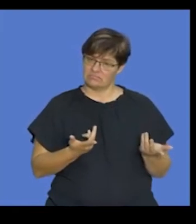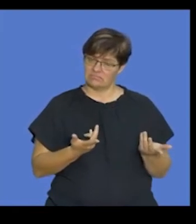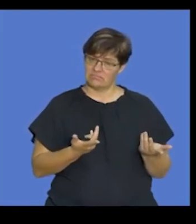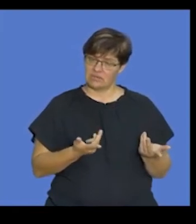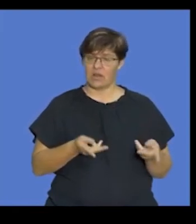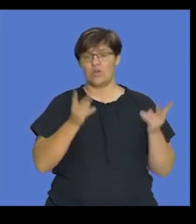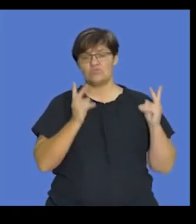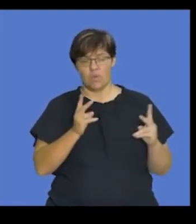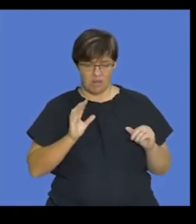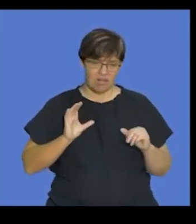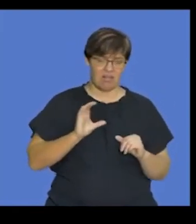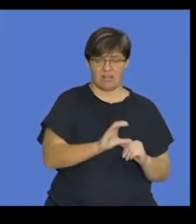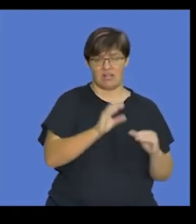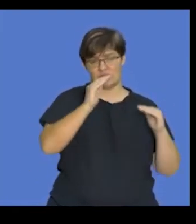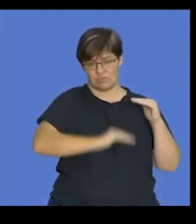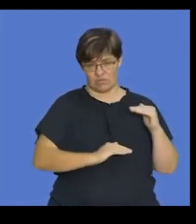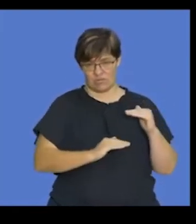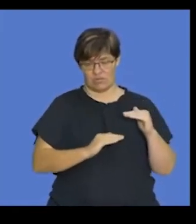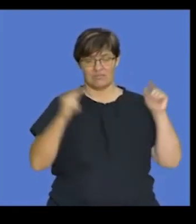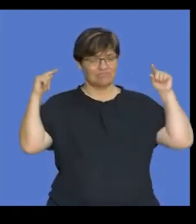force smaller, and they're directly proportional.